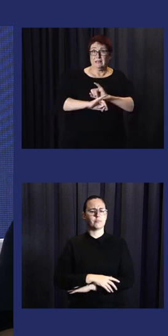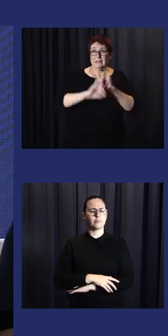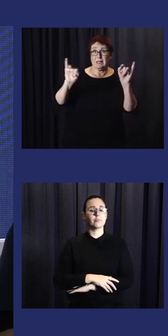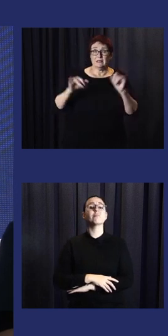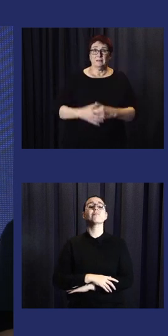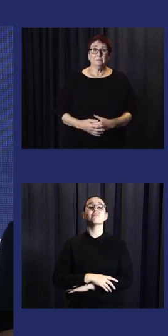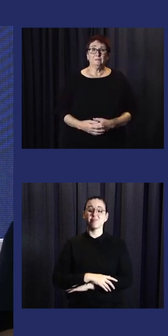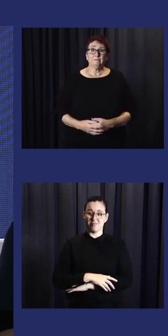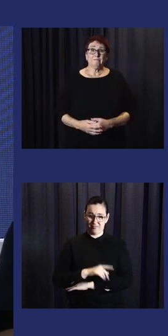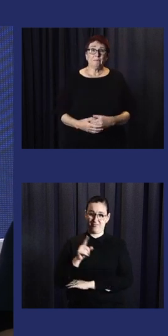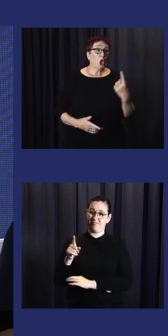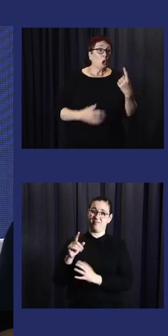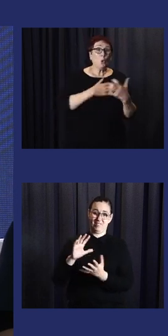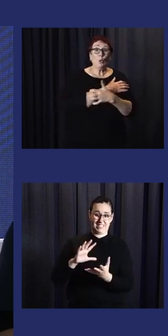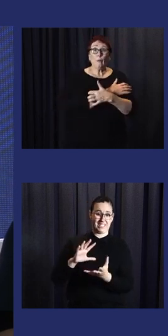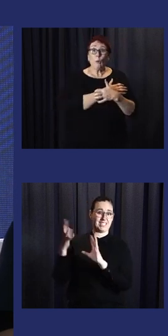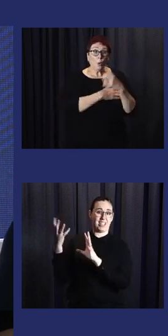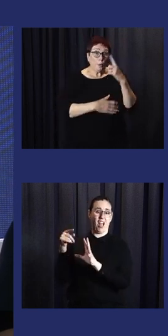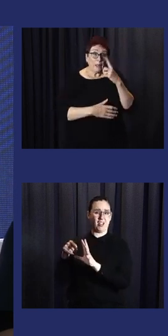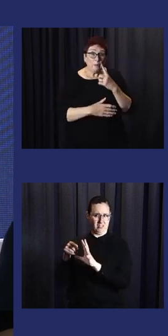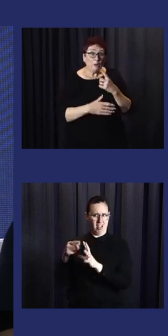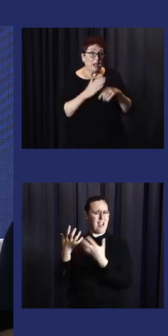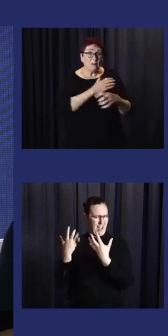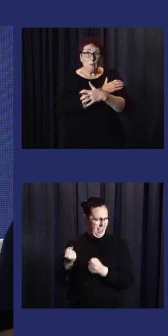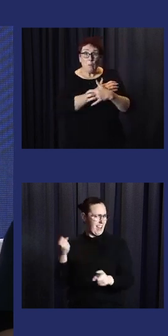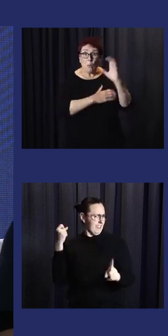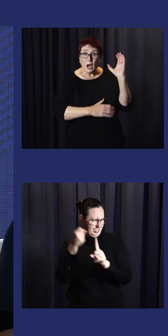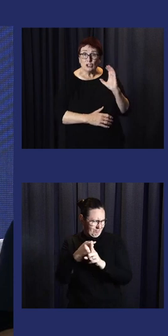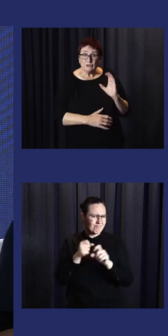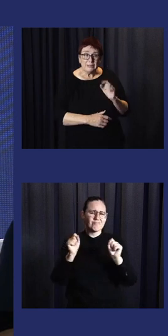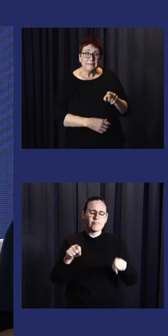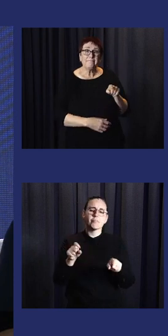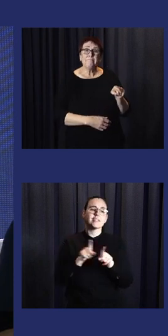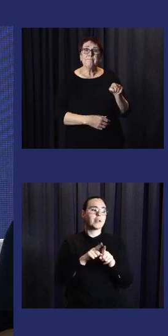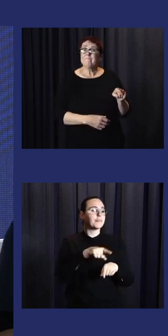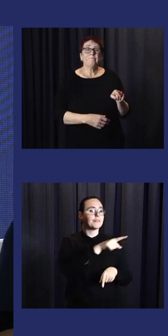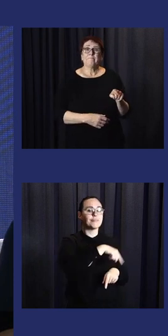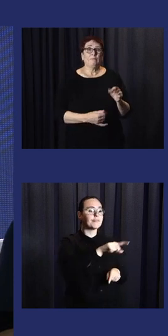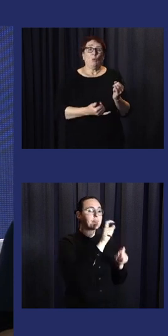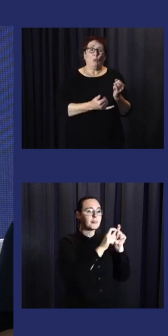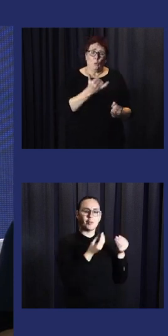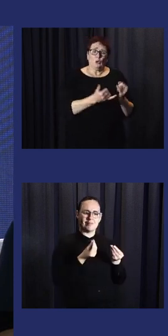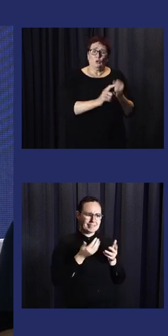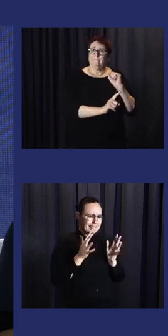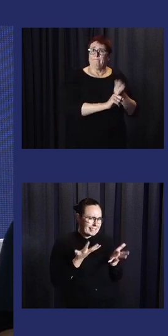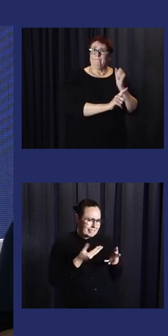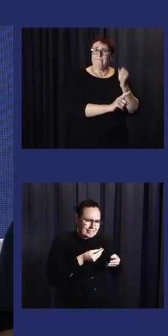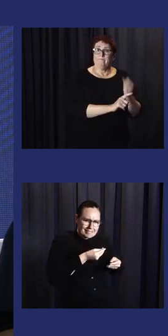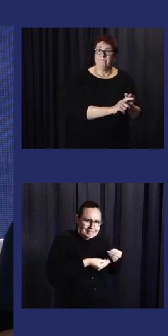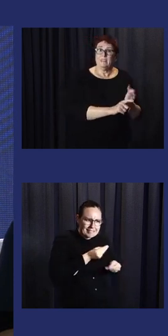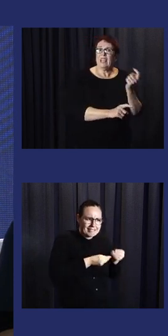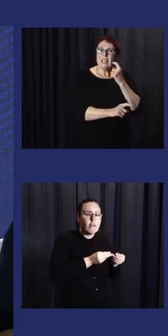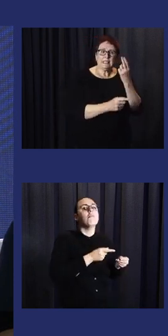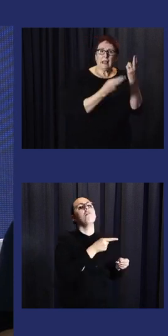Informally, sorry. Poor people, for example, in developing countries face many times more probability of dying